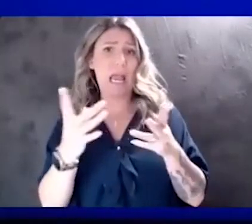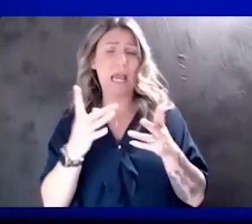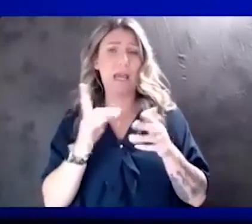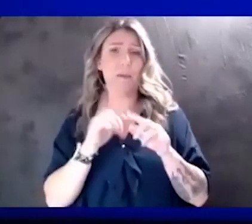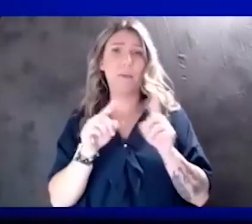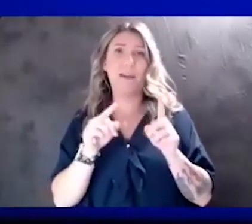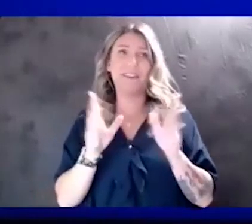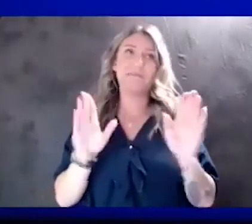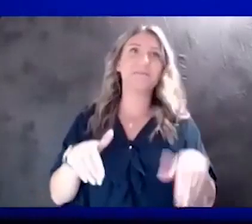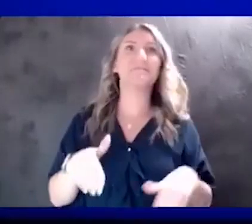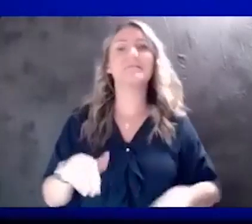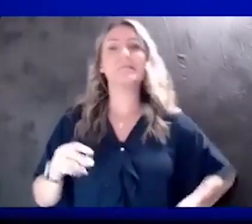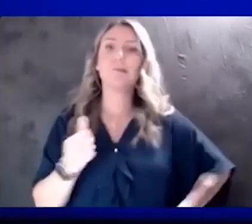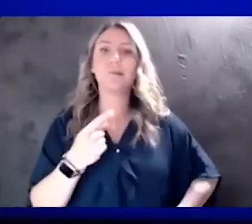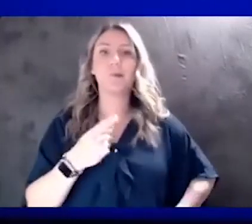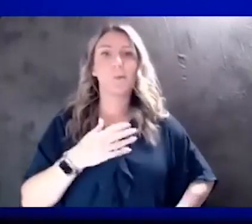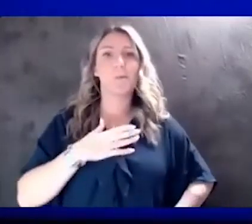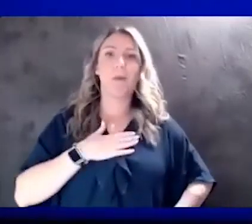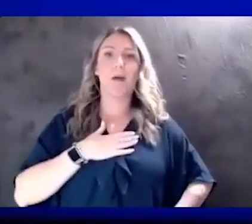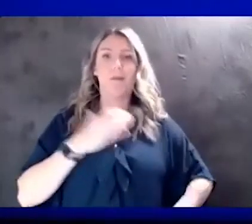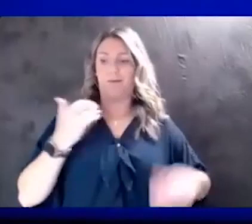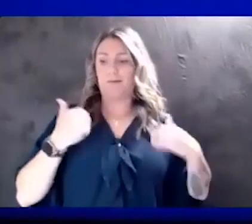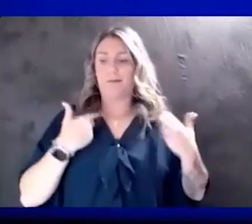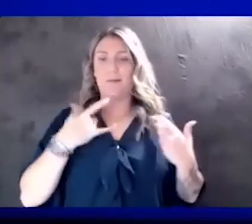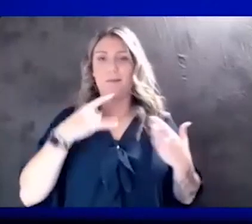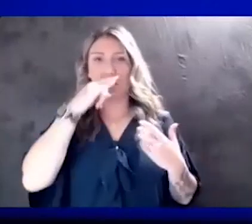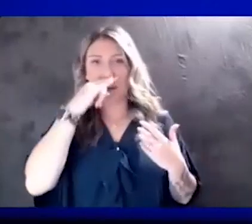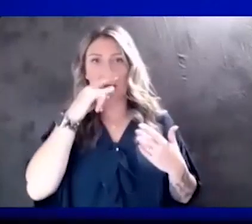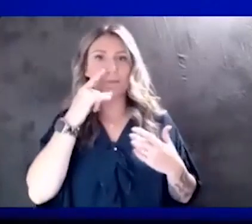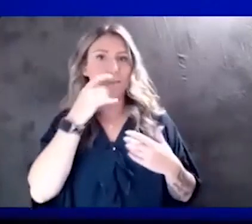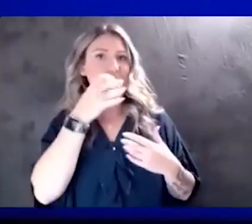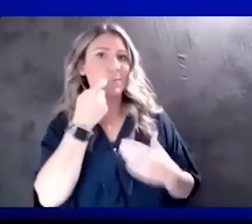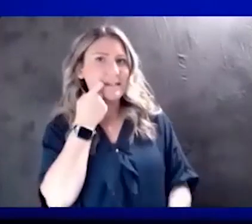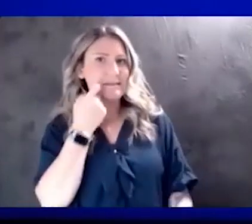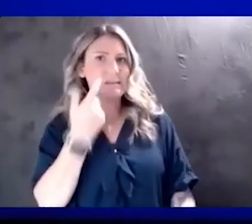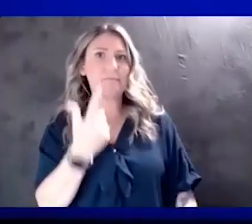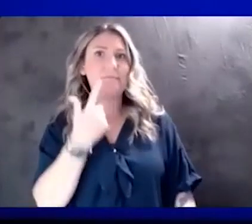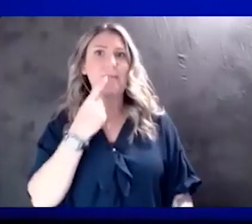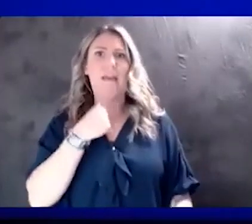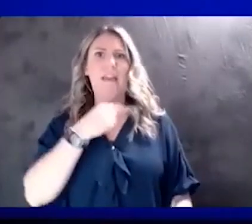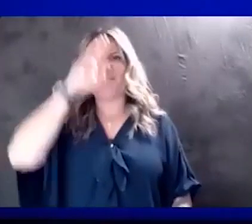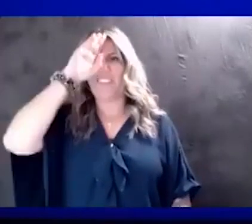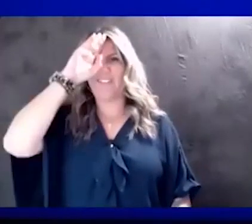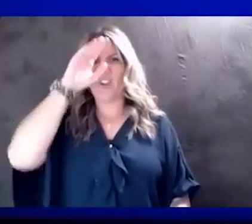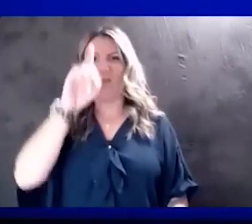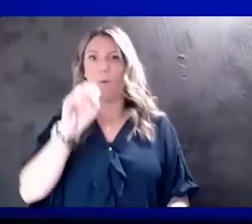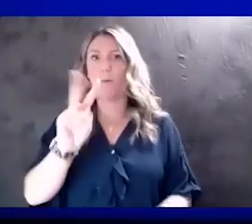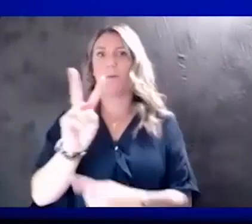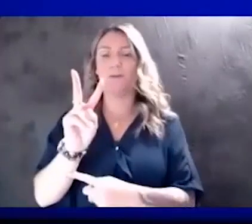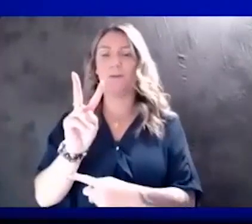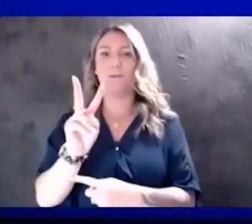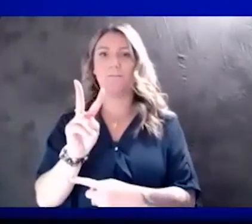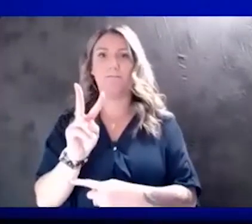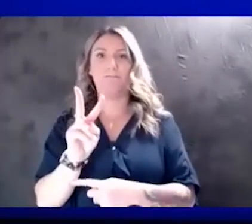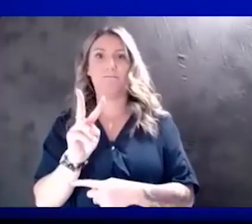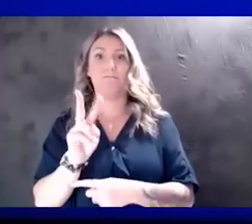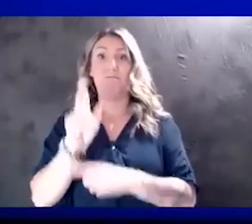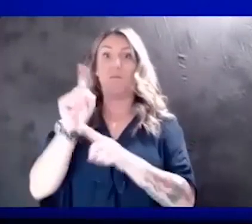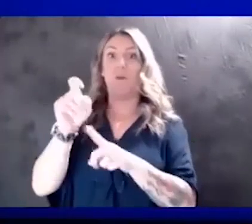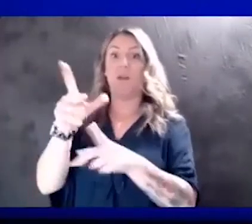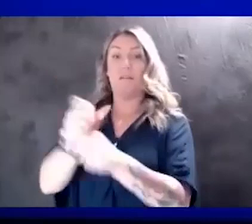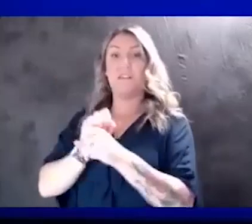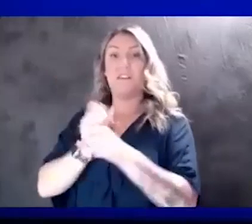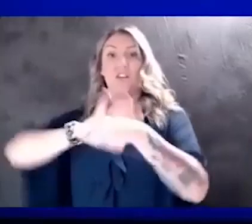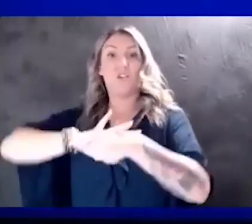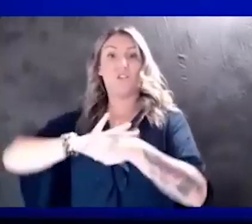as I did with my young kid very recently, he had a fever of 102. He went and got a COVID test. That